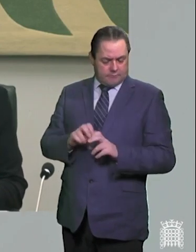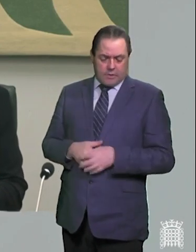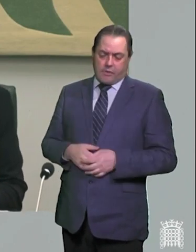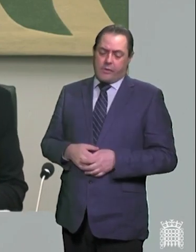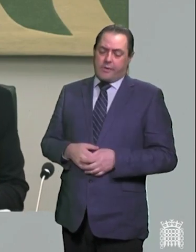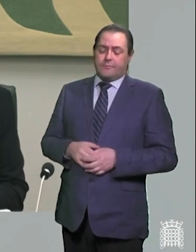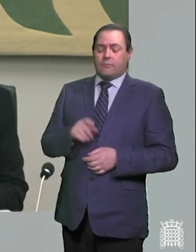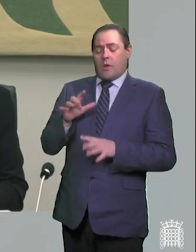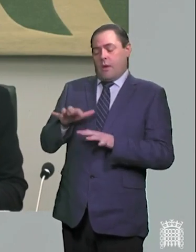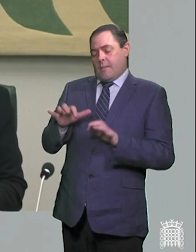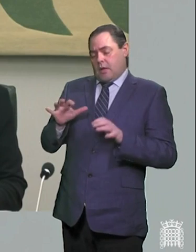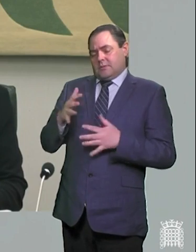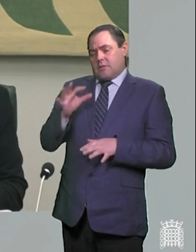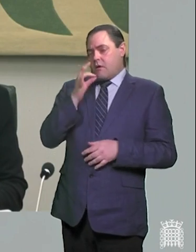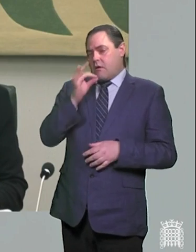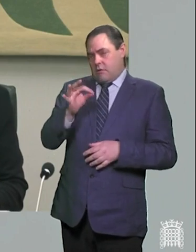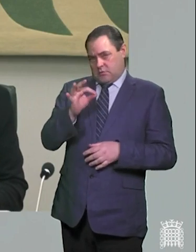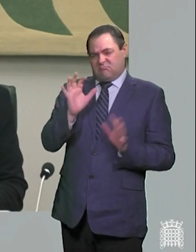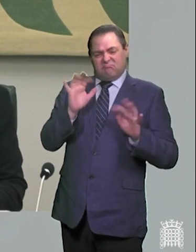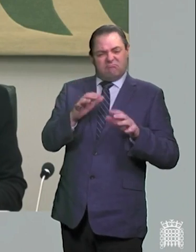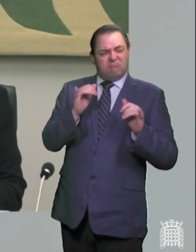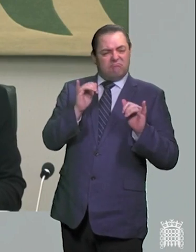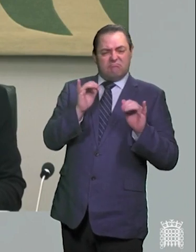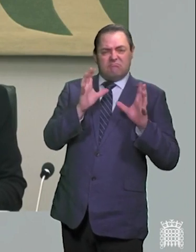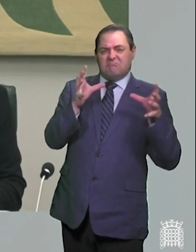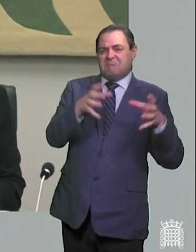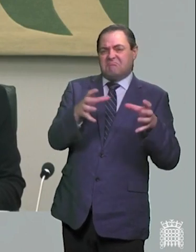asked in the House of Commons about gatherings in number 10 from December